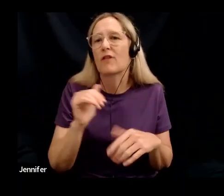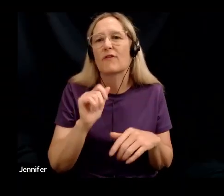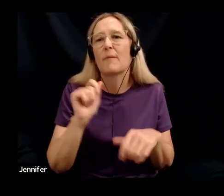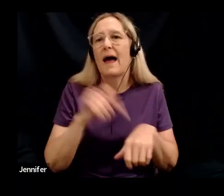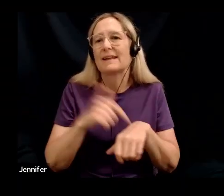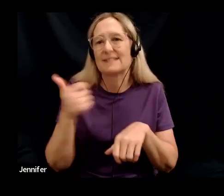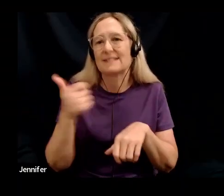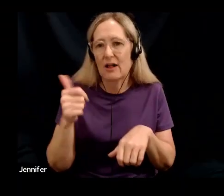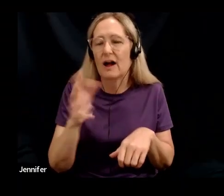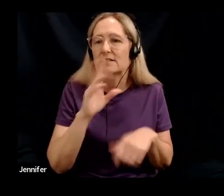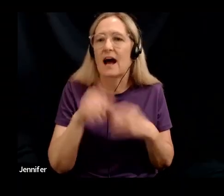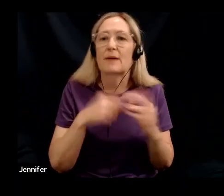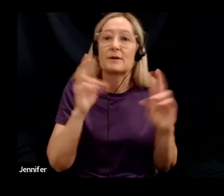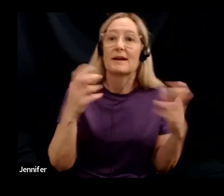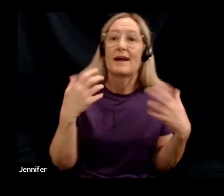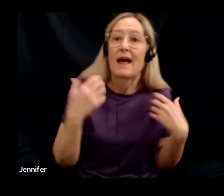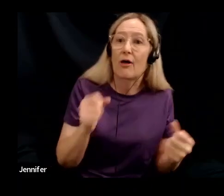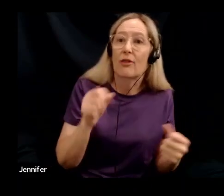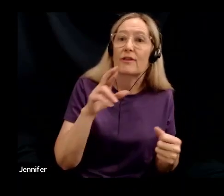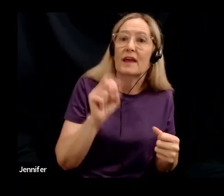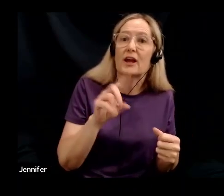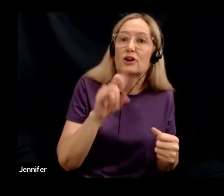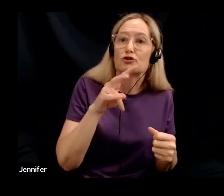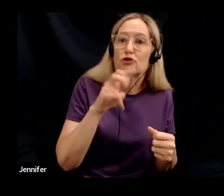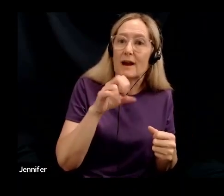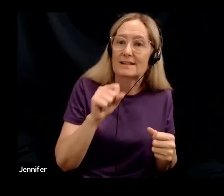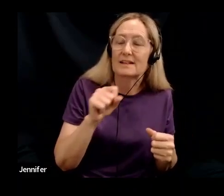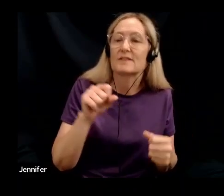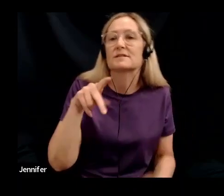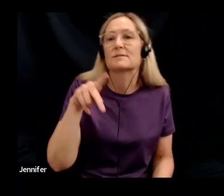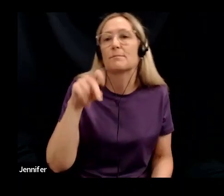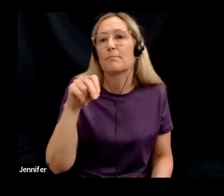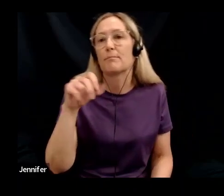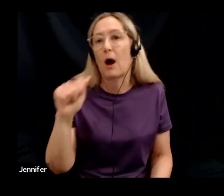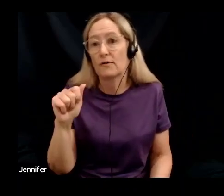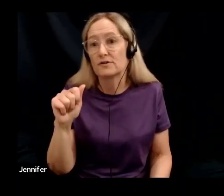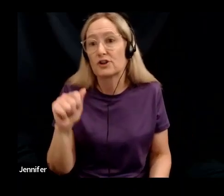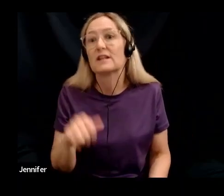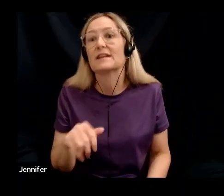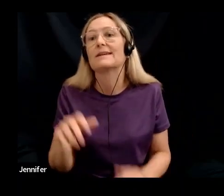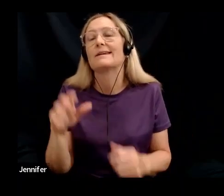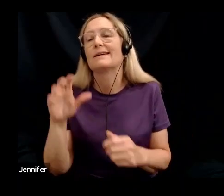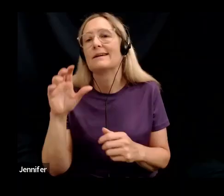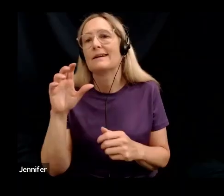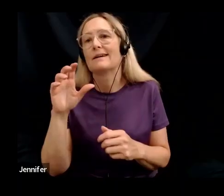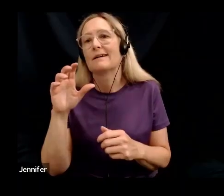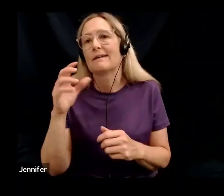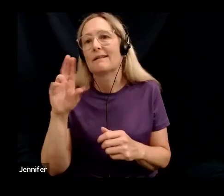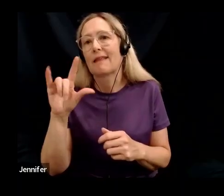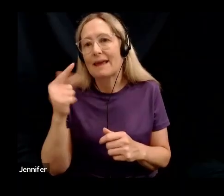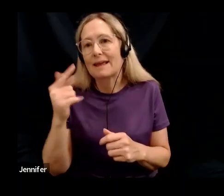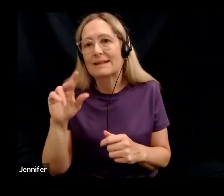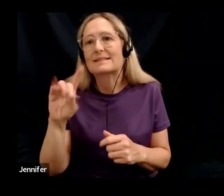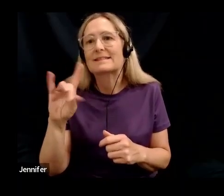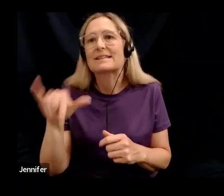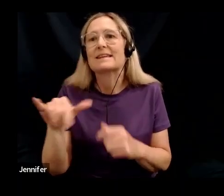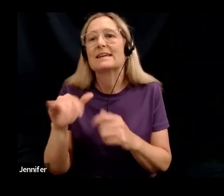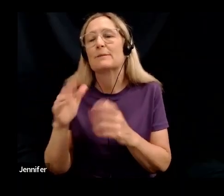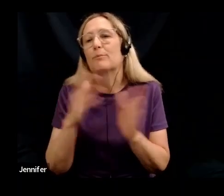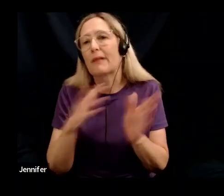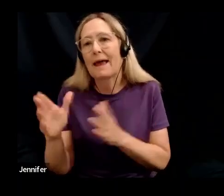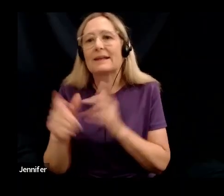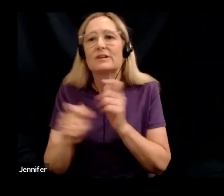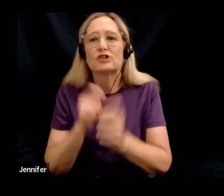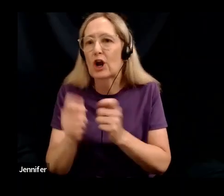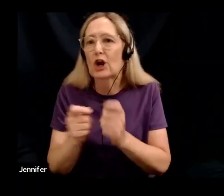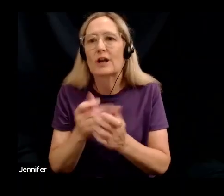they cover topics like healthcare directives and power of attorney, charitable and family legacy planning, understanding the dying